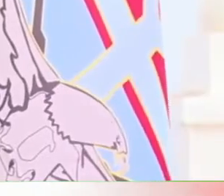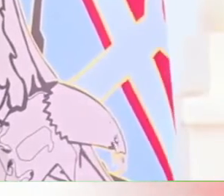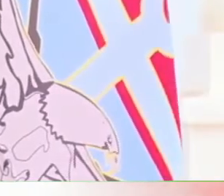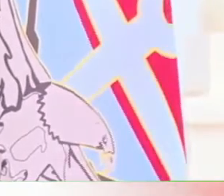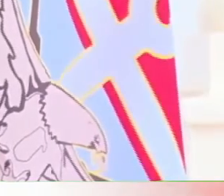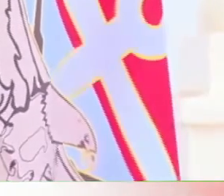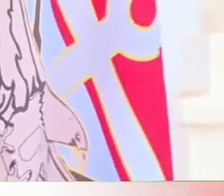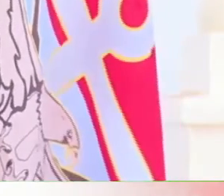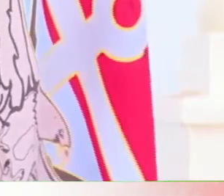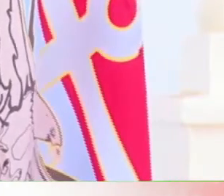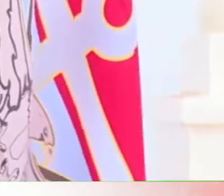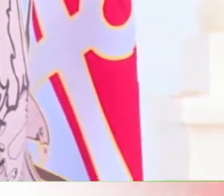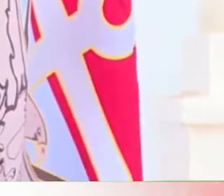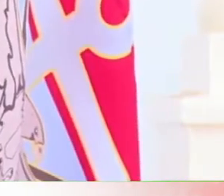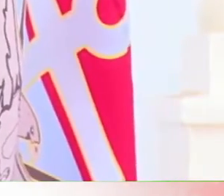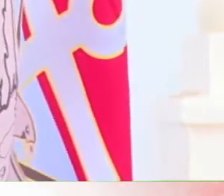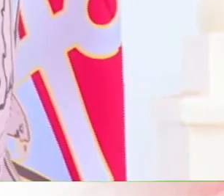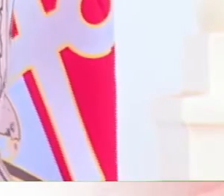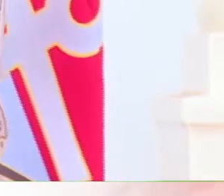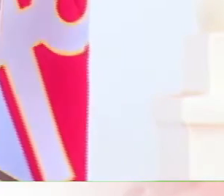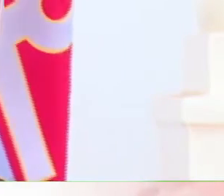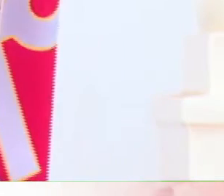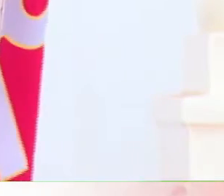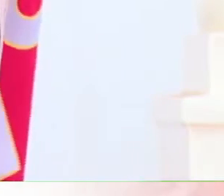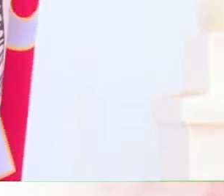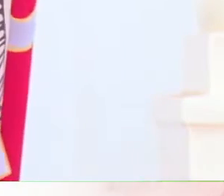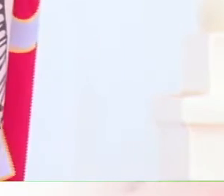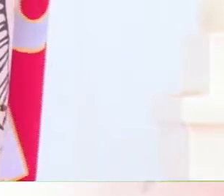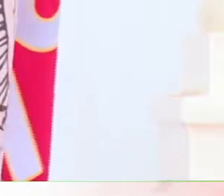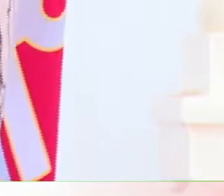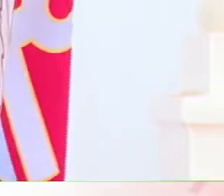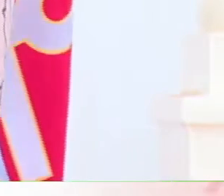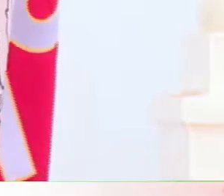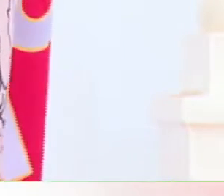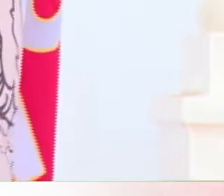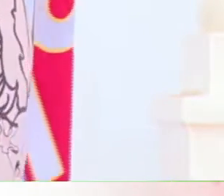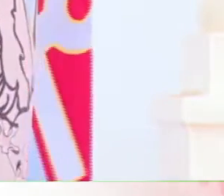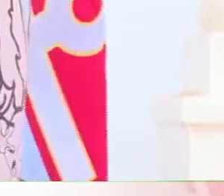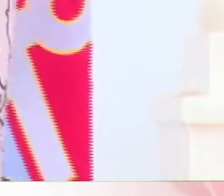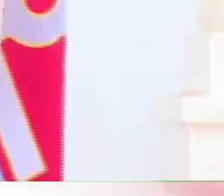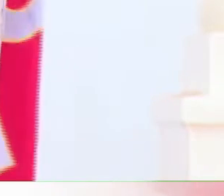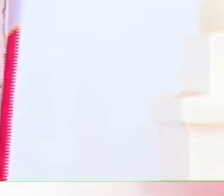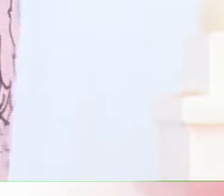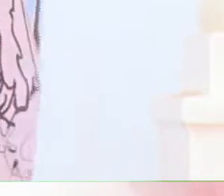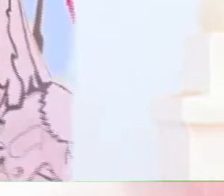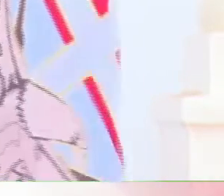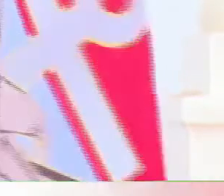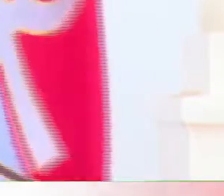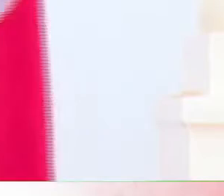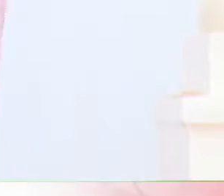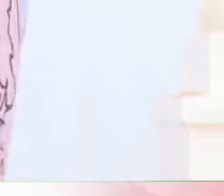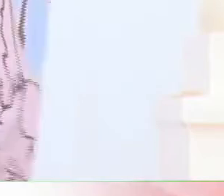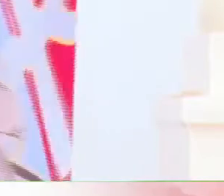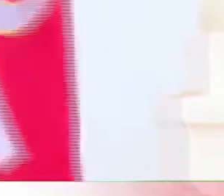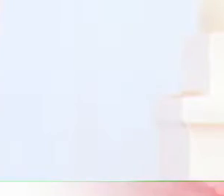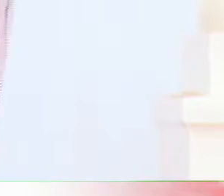regard to funerals, cremations, and other interment ceremonies, it is directed that these